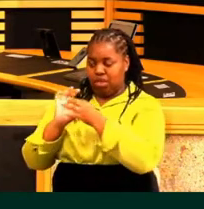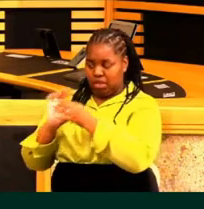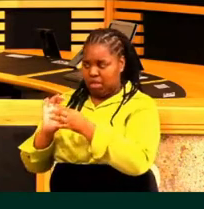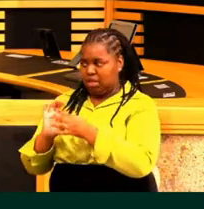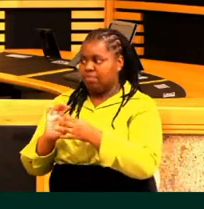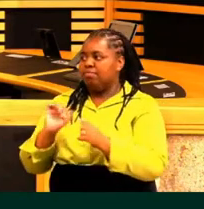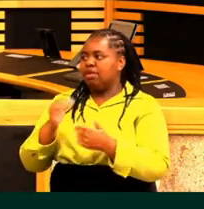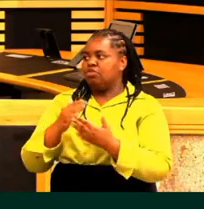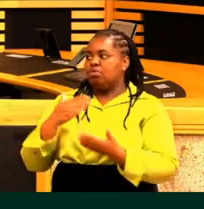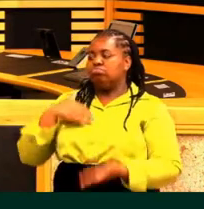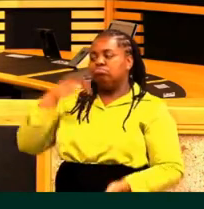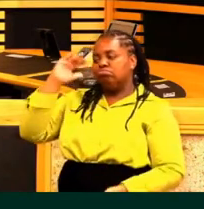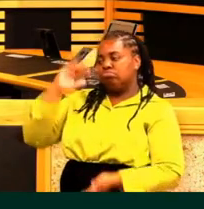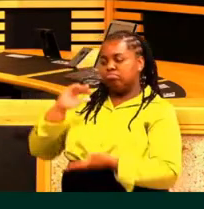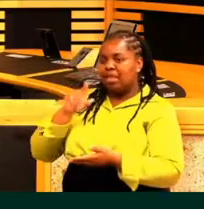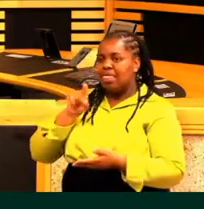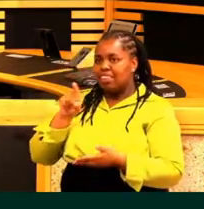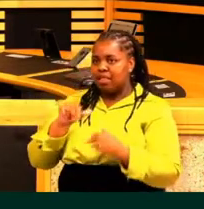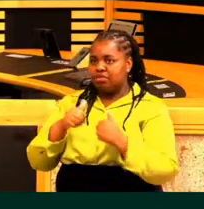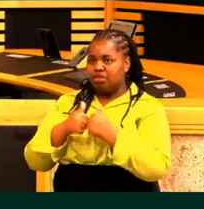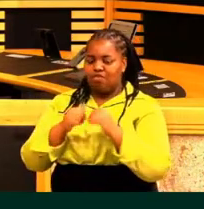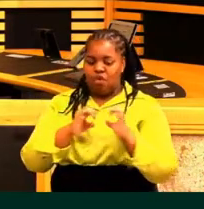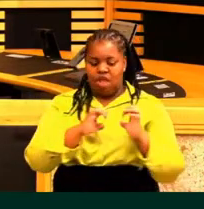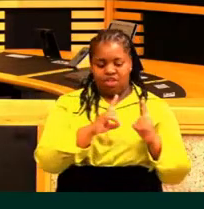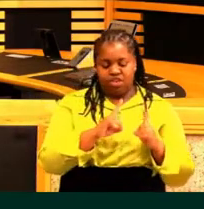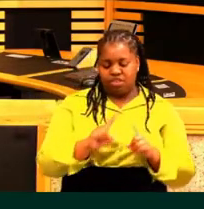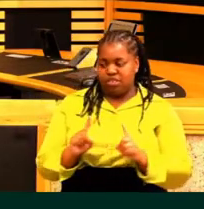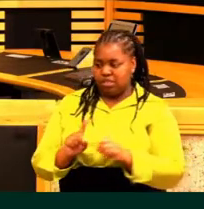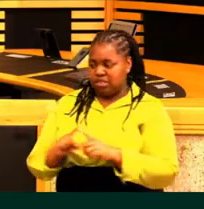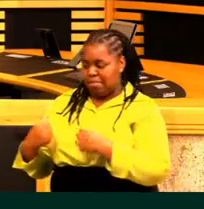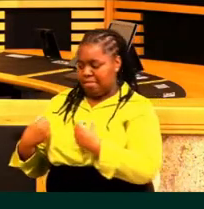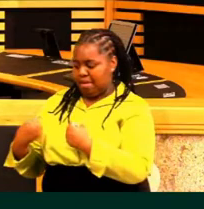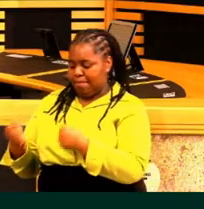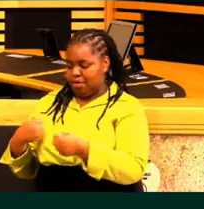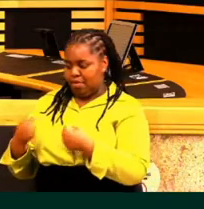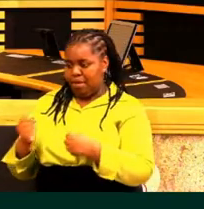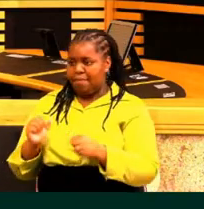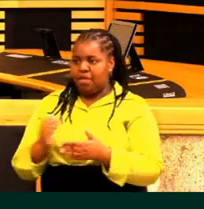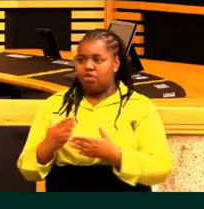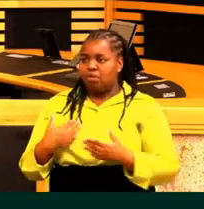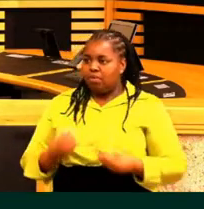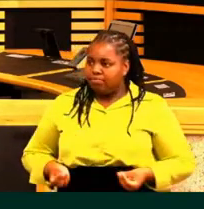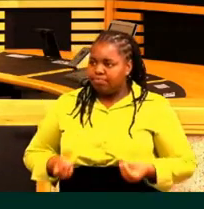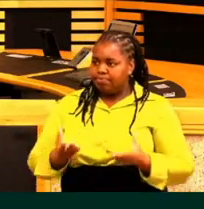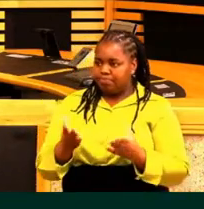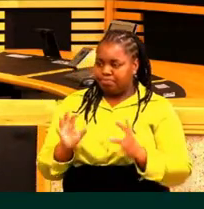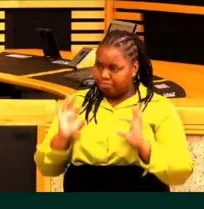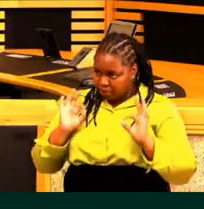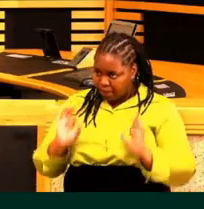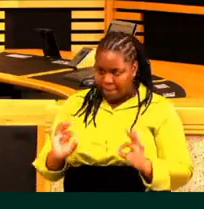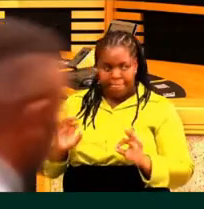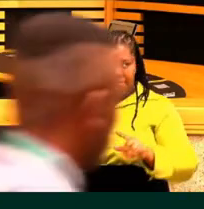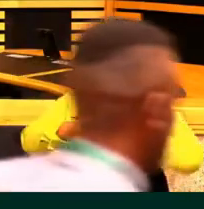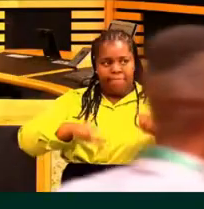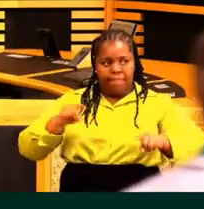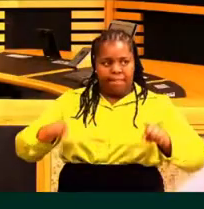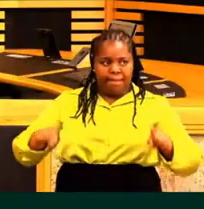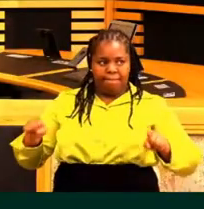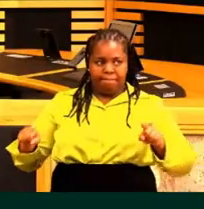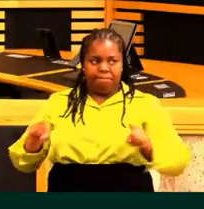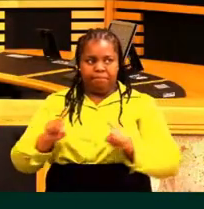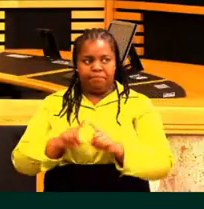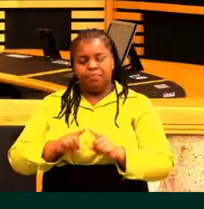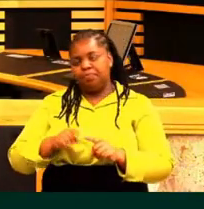to reduce the bridge between the education and employment and provide valuable Insight in various Industries and